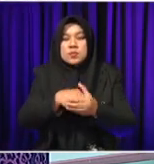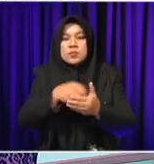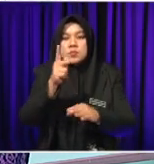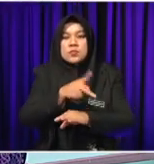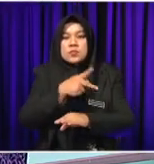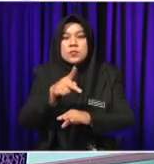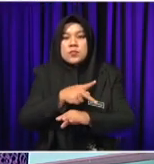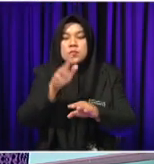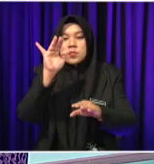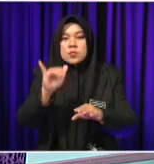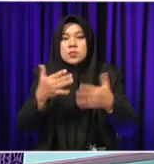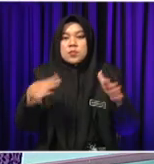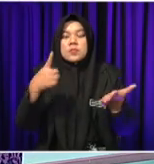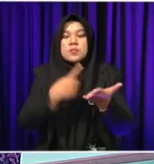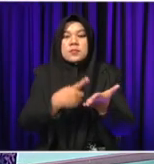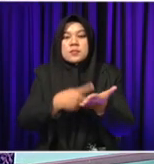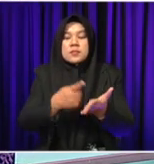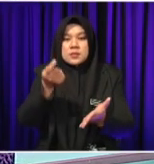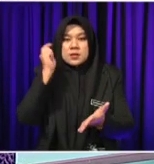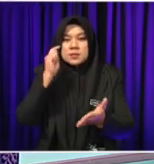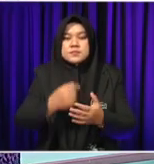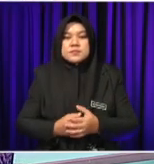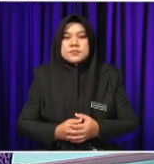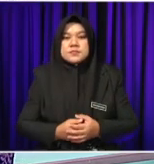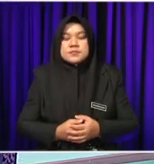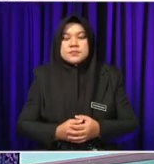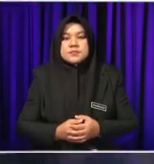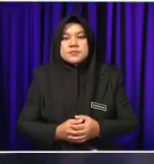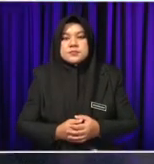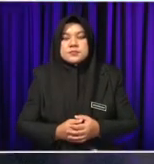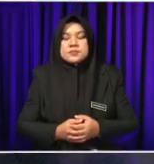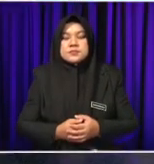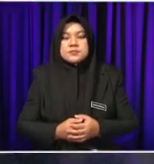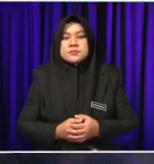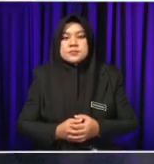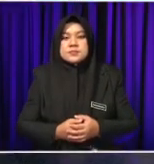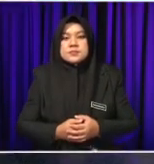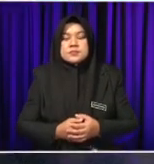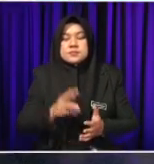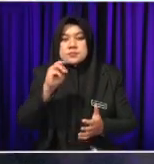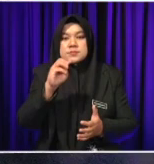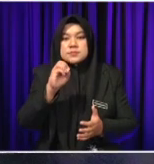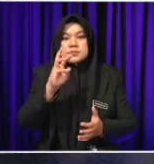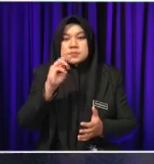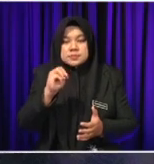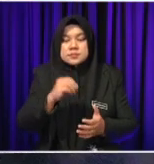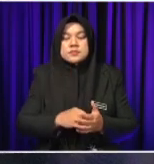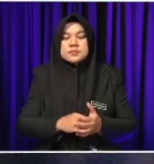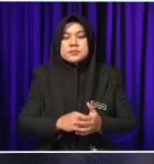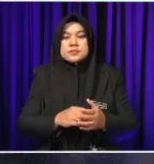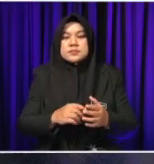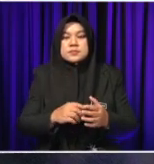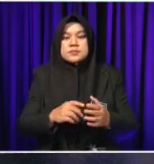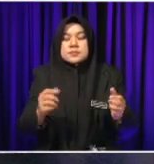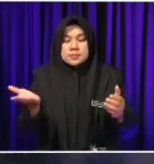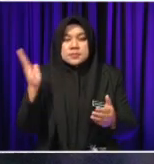have discussed earlier. All right, madam. So stay tuned. I am looking forward to that. That is called the MOM or MOM, but we'll be back